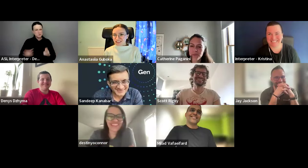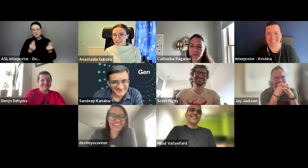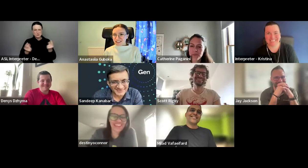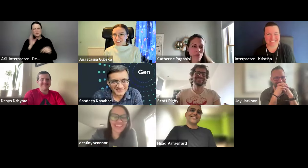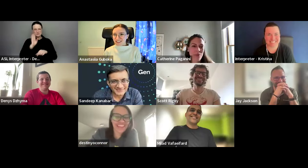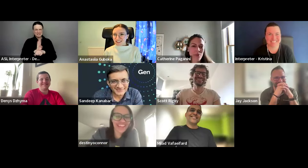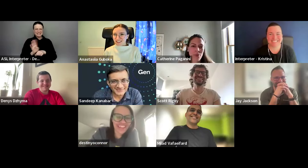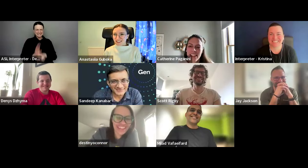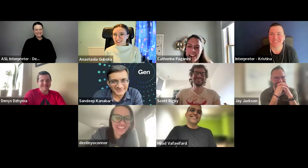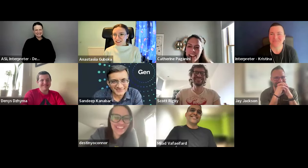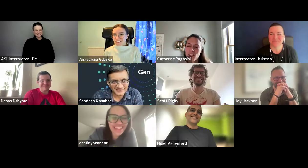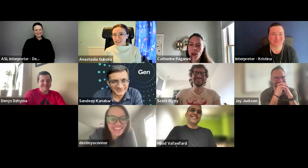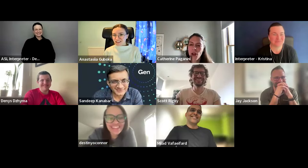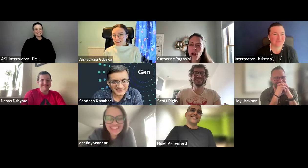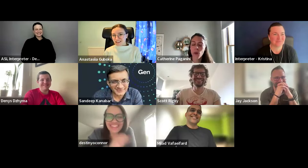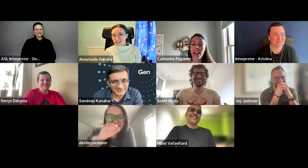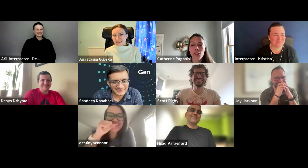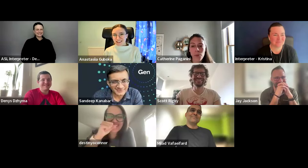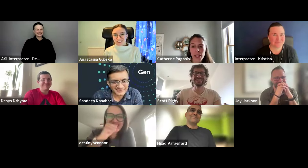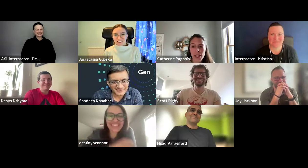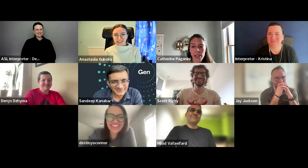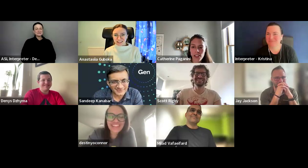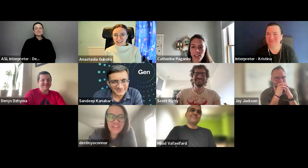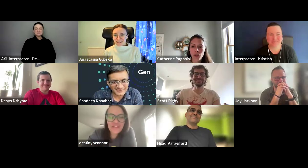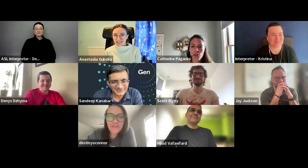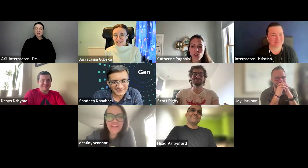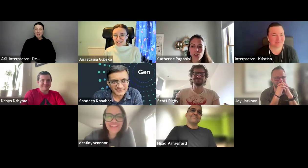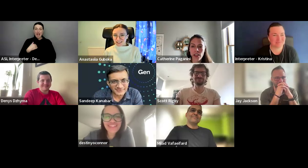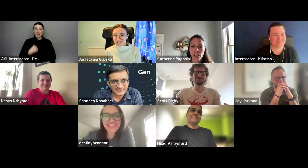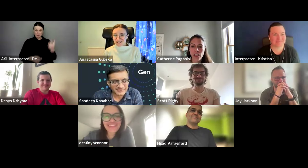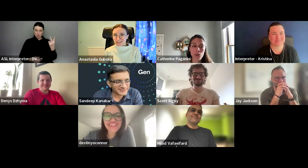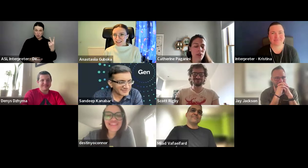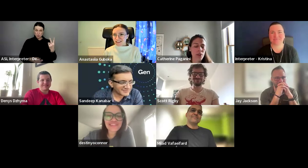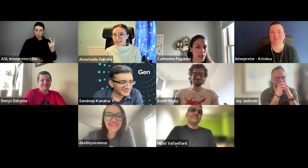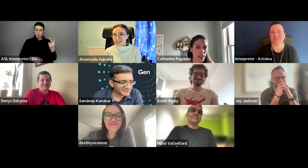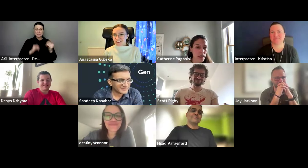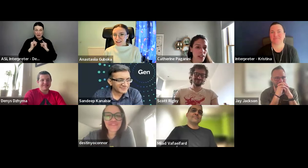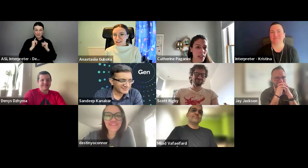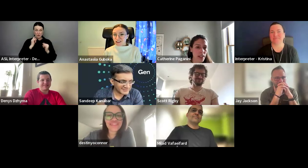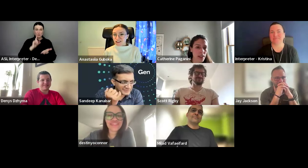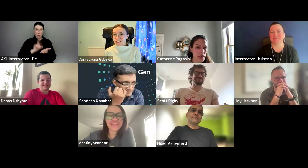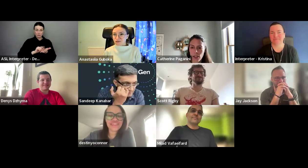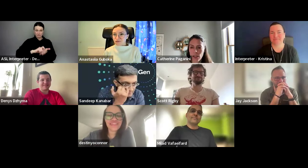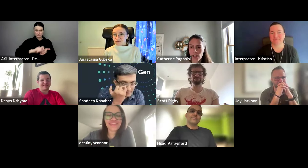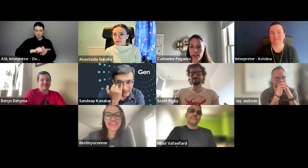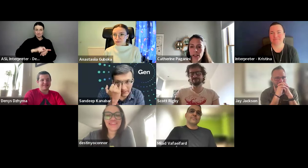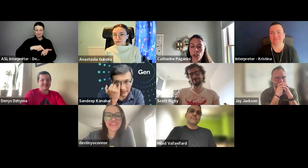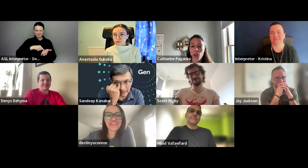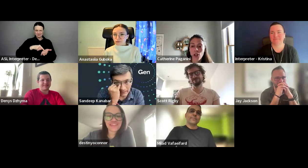yes. Yes. So we have two media interviews for written publications.